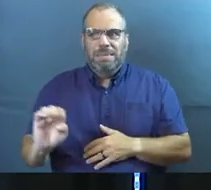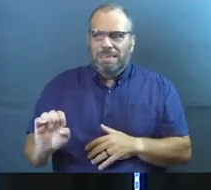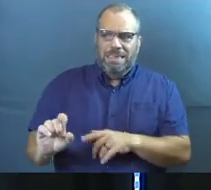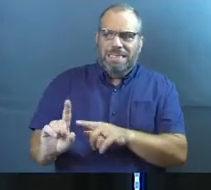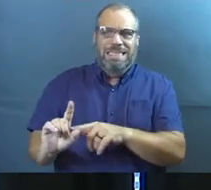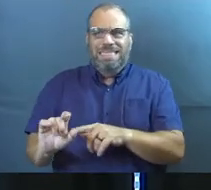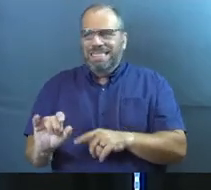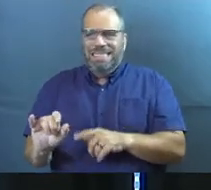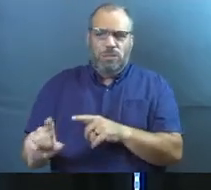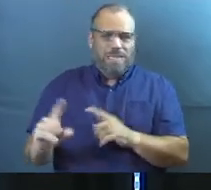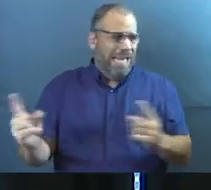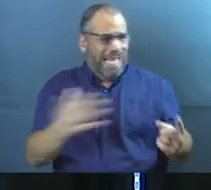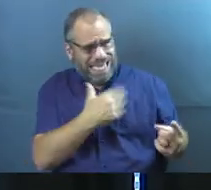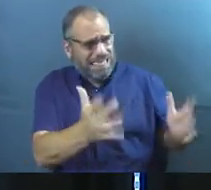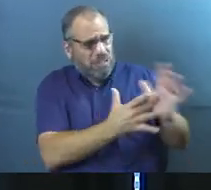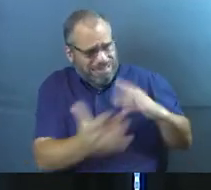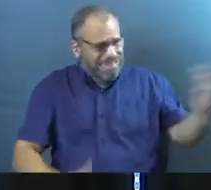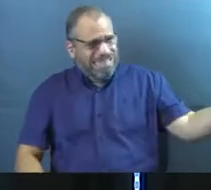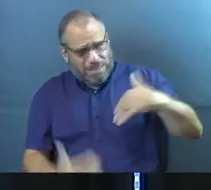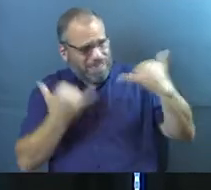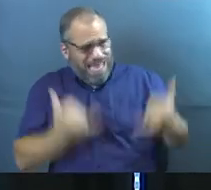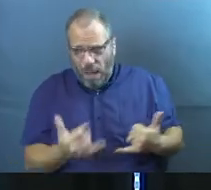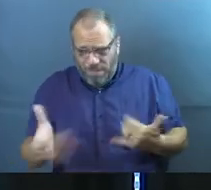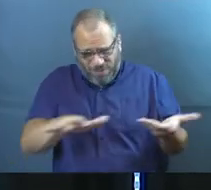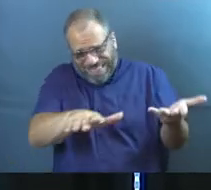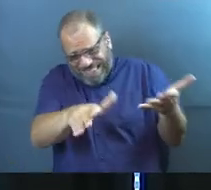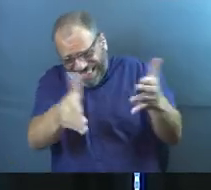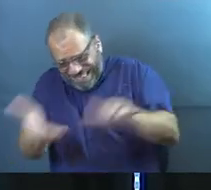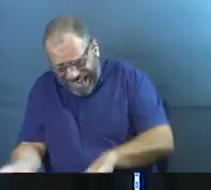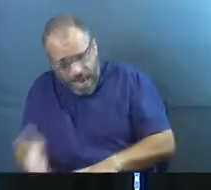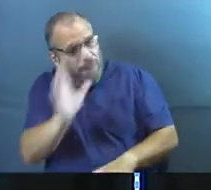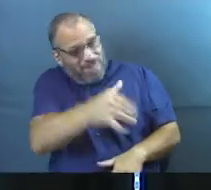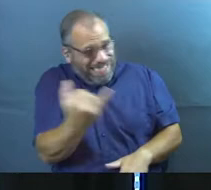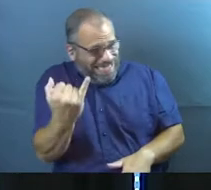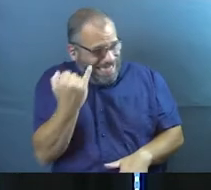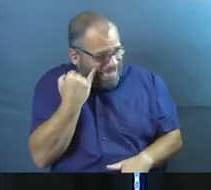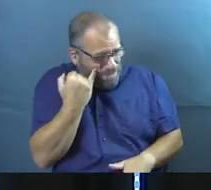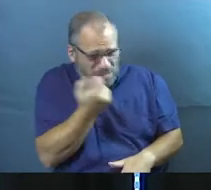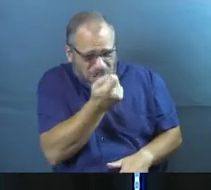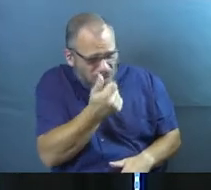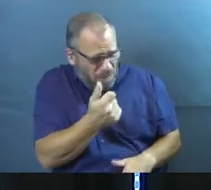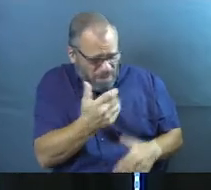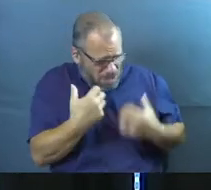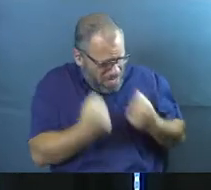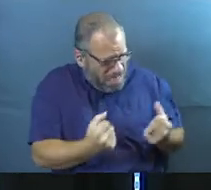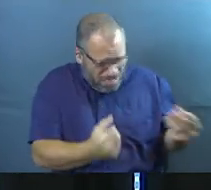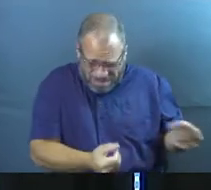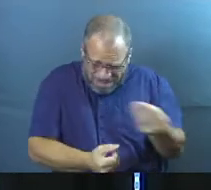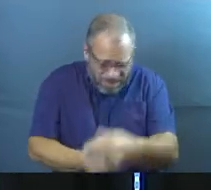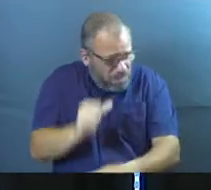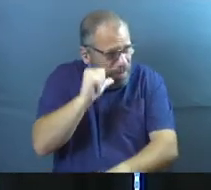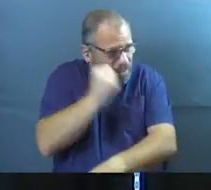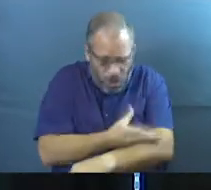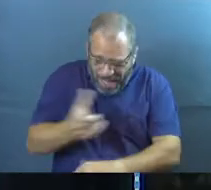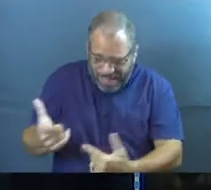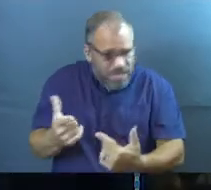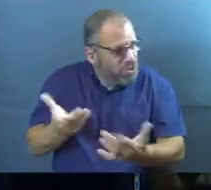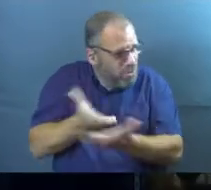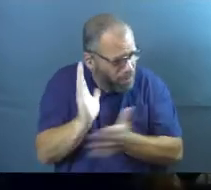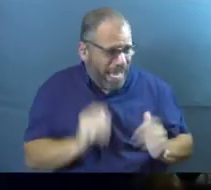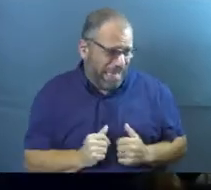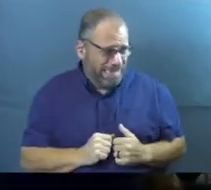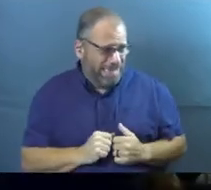Jairus is like, you got to come, and you got to come now before she dies, because if you could get just a little bit of your healing power to her, then she'll be